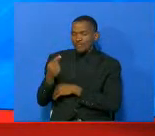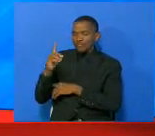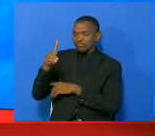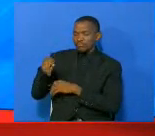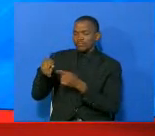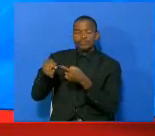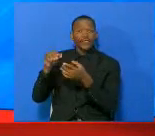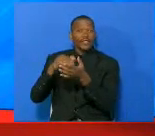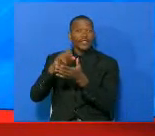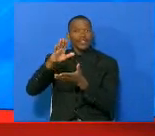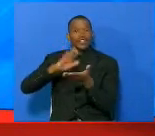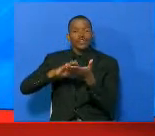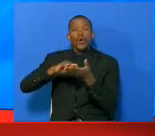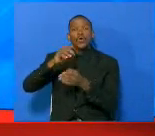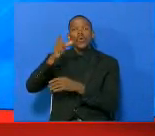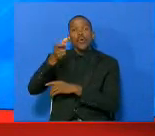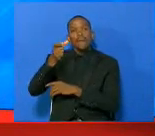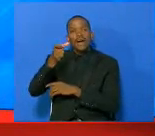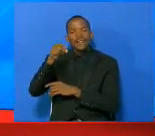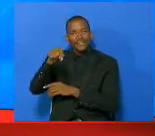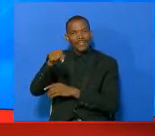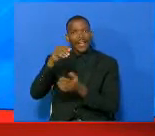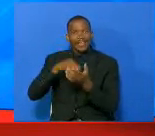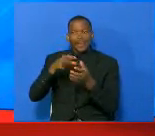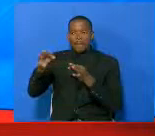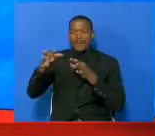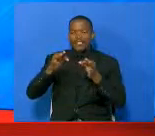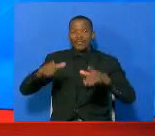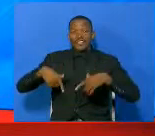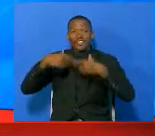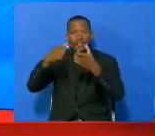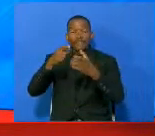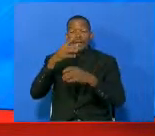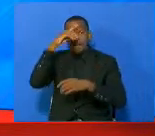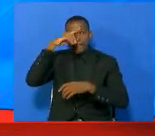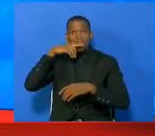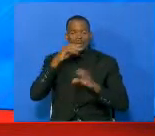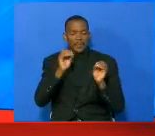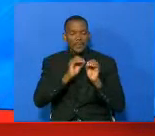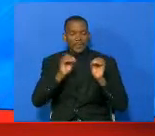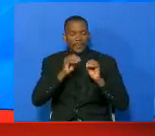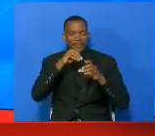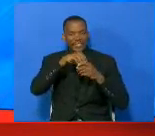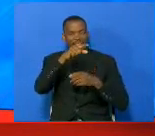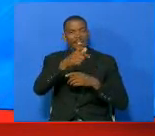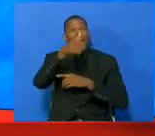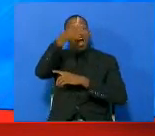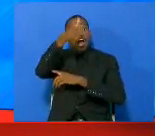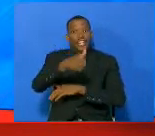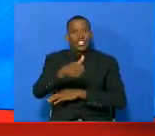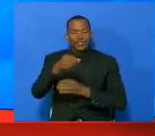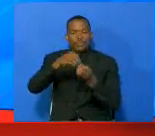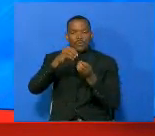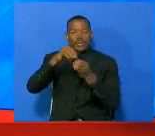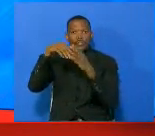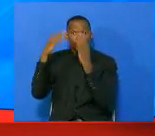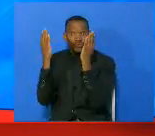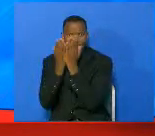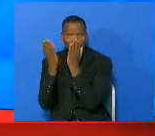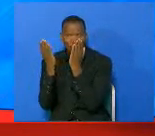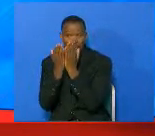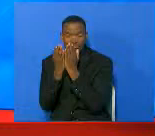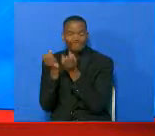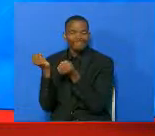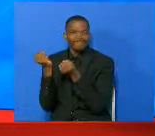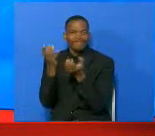pula kwa motseng wa Gumare. Dimpho tse di tla fiwa bana ba masiela ba feta lekgolo mo dikoleng. Tumisang ke latlhilwe